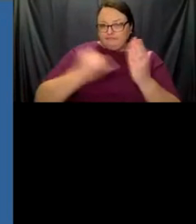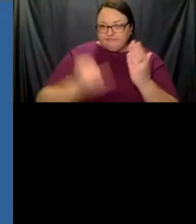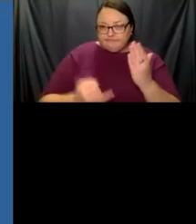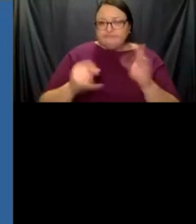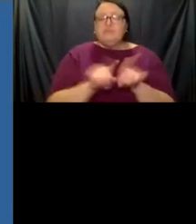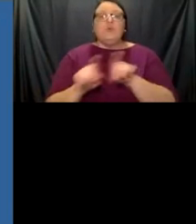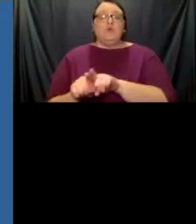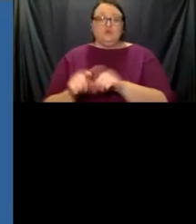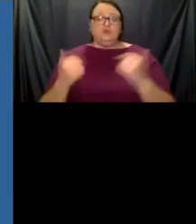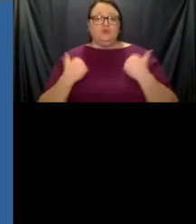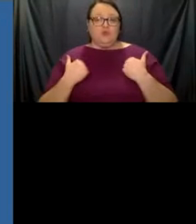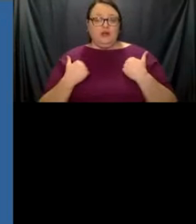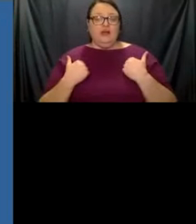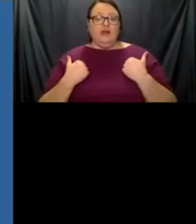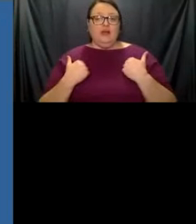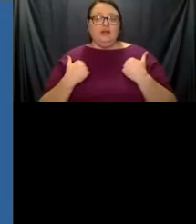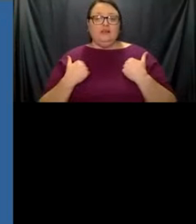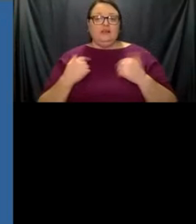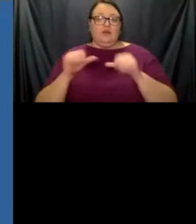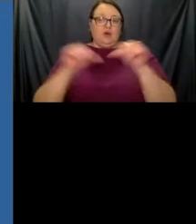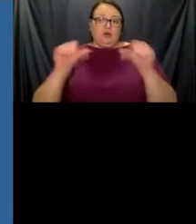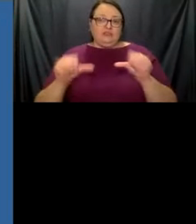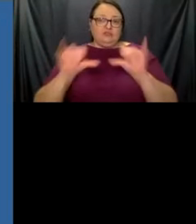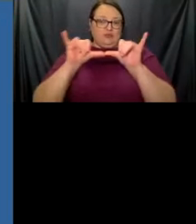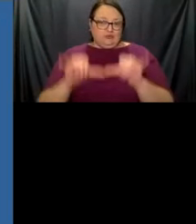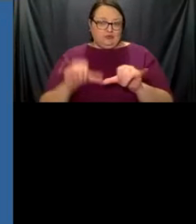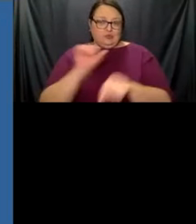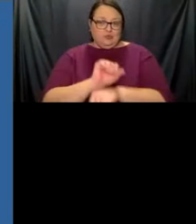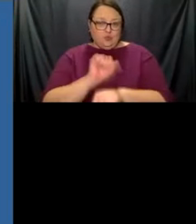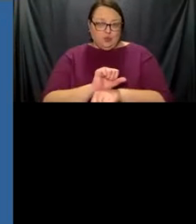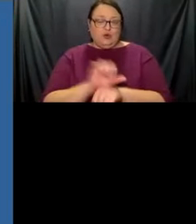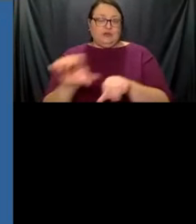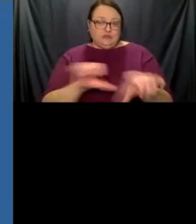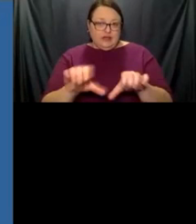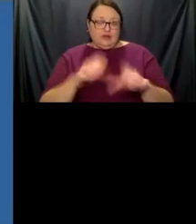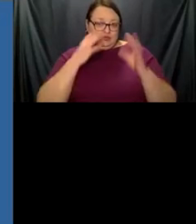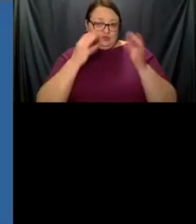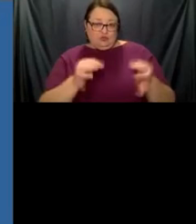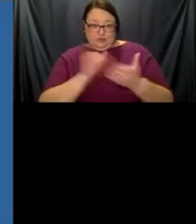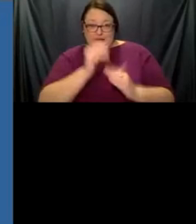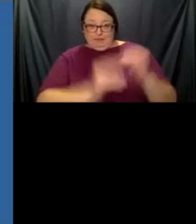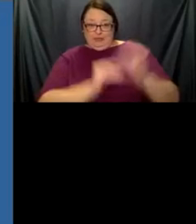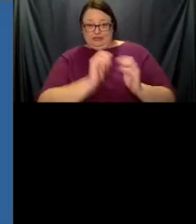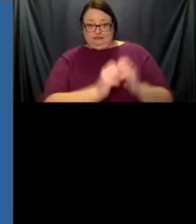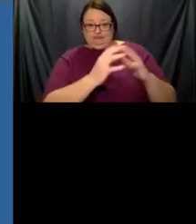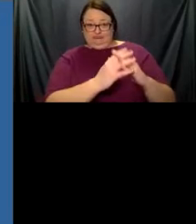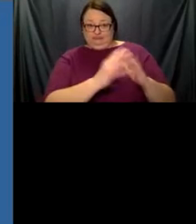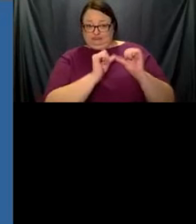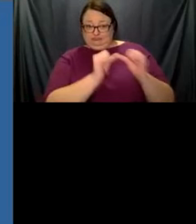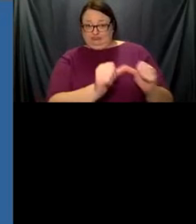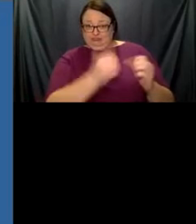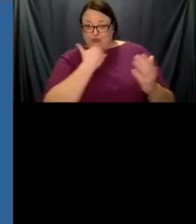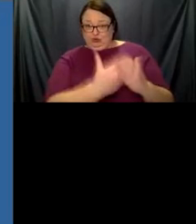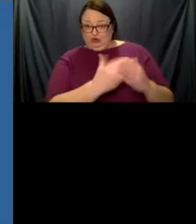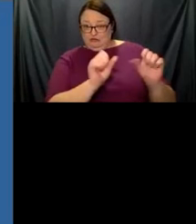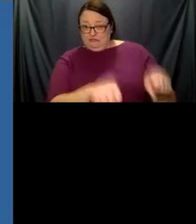also had some architectural engineering work done to determine the soundness of the building. And then, of course, had